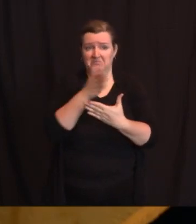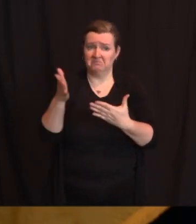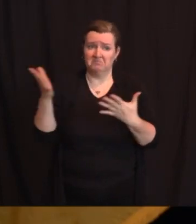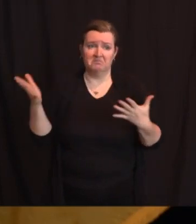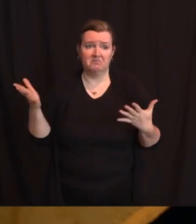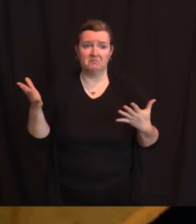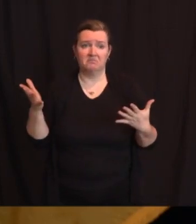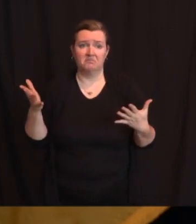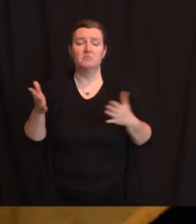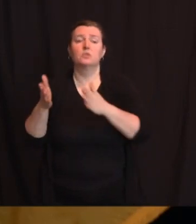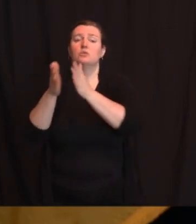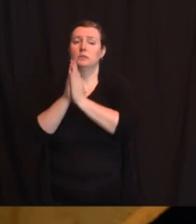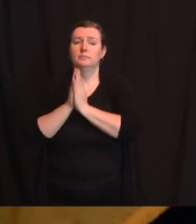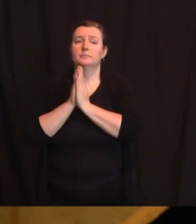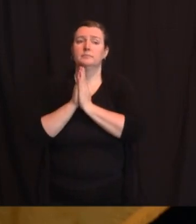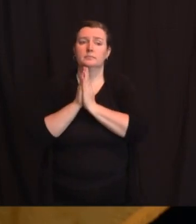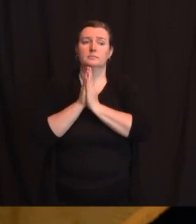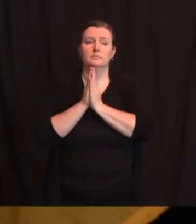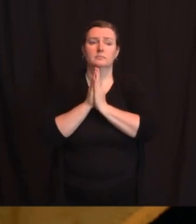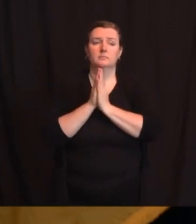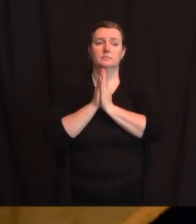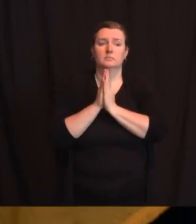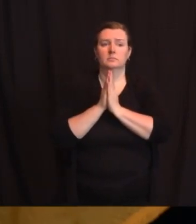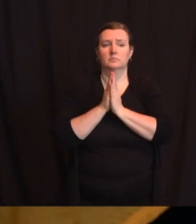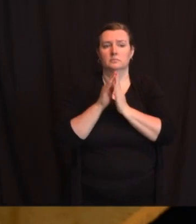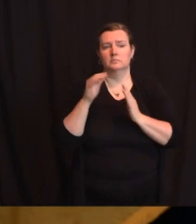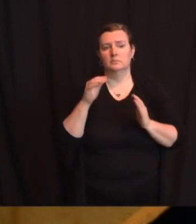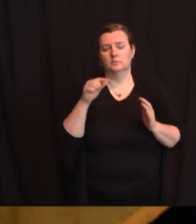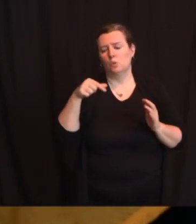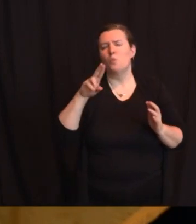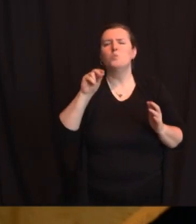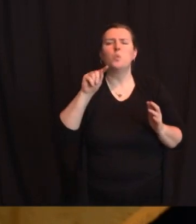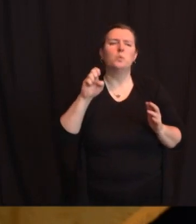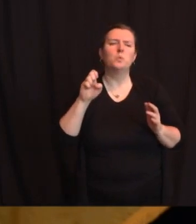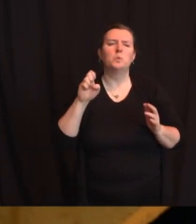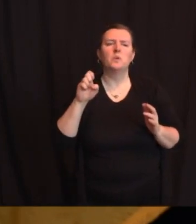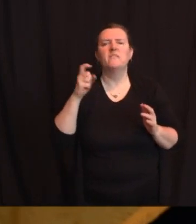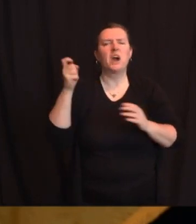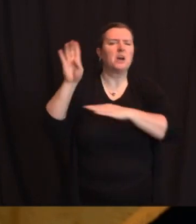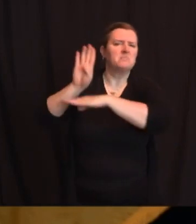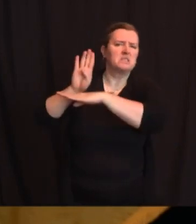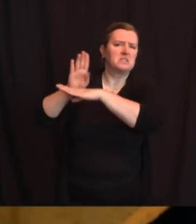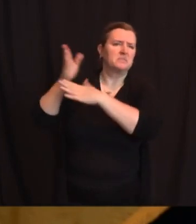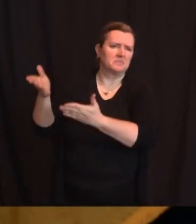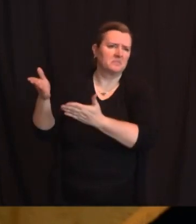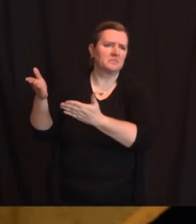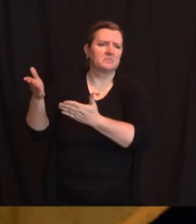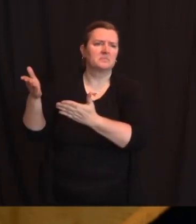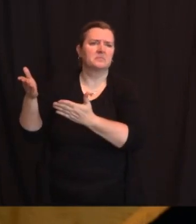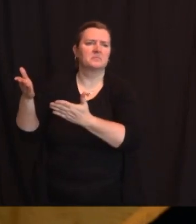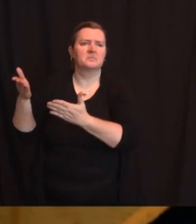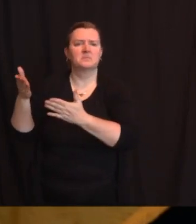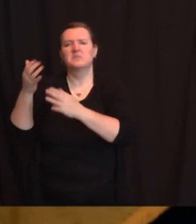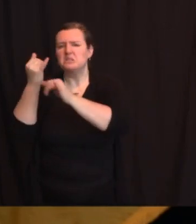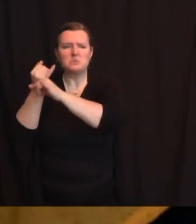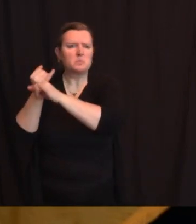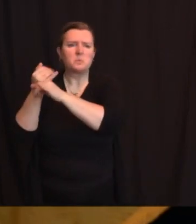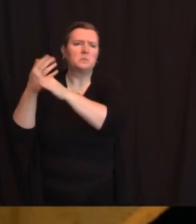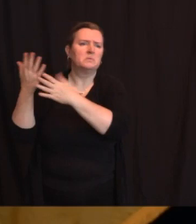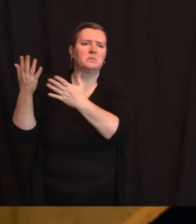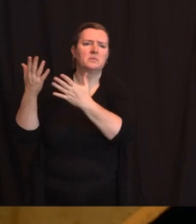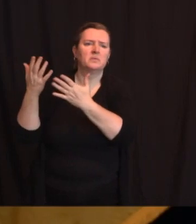proposals from vendors, organizations, and institutions to help us increase the corps across the state. Our